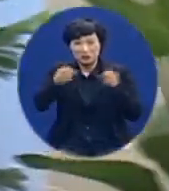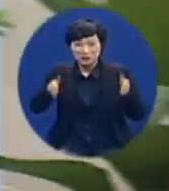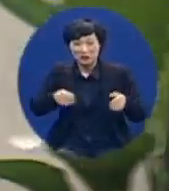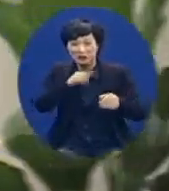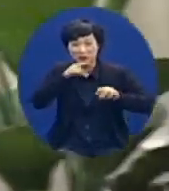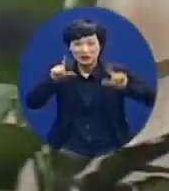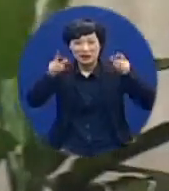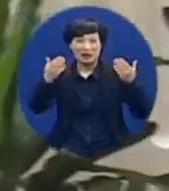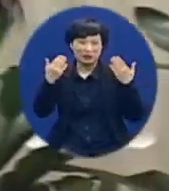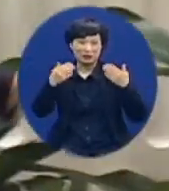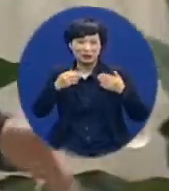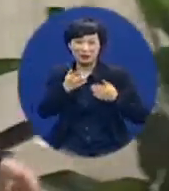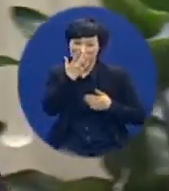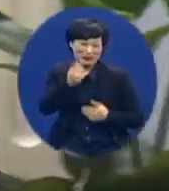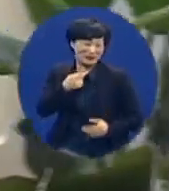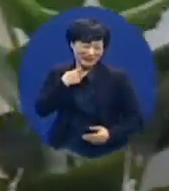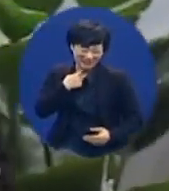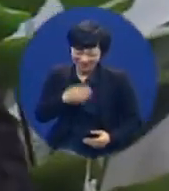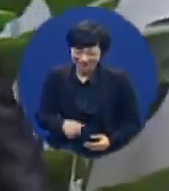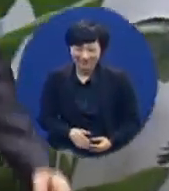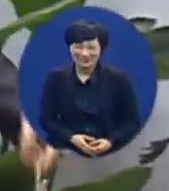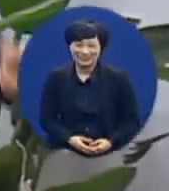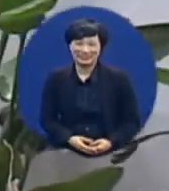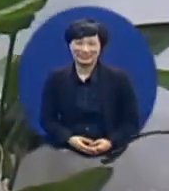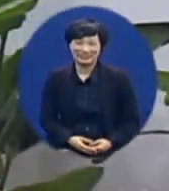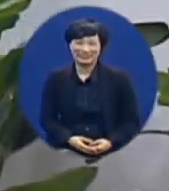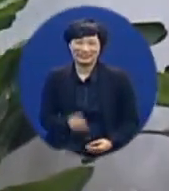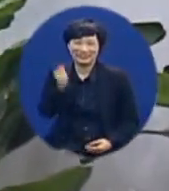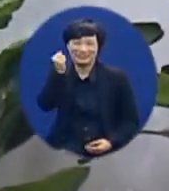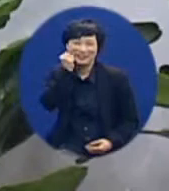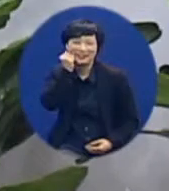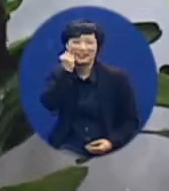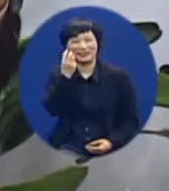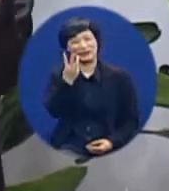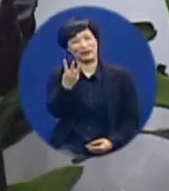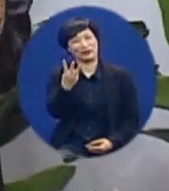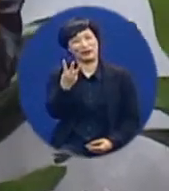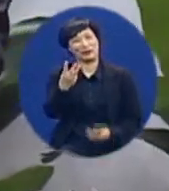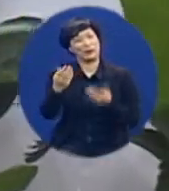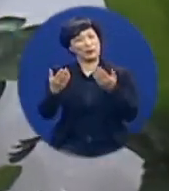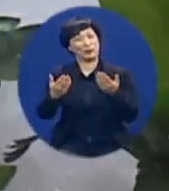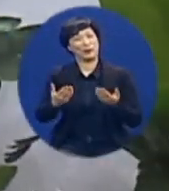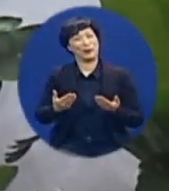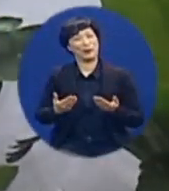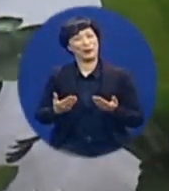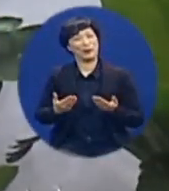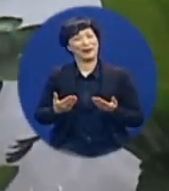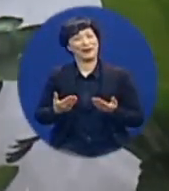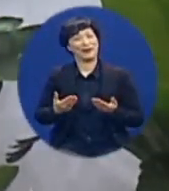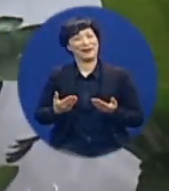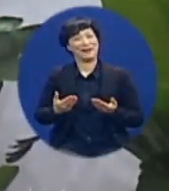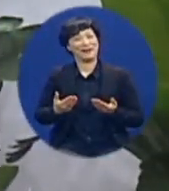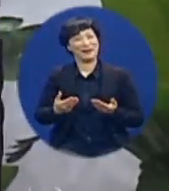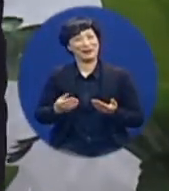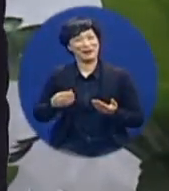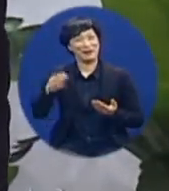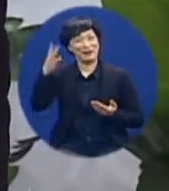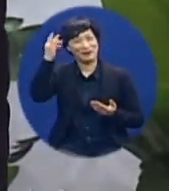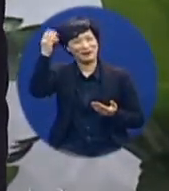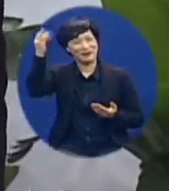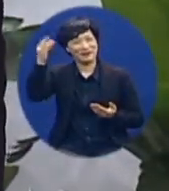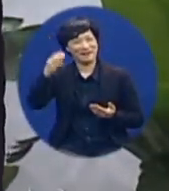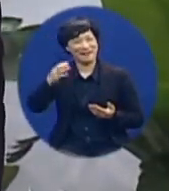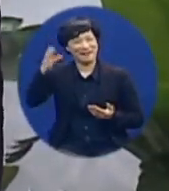been absent from Sunday school for the year, I expected to receive 3 bags of cookies.